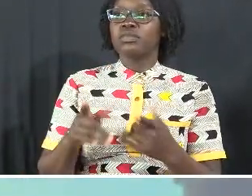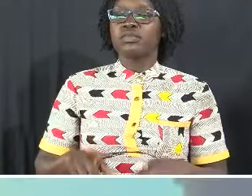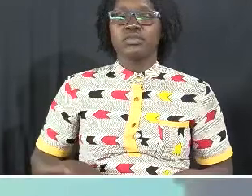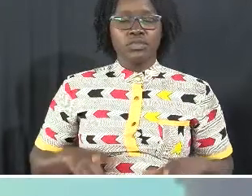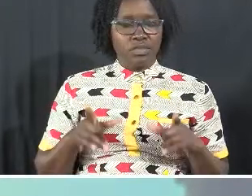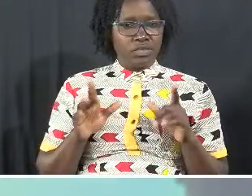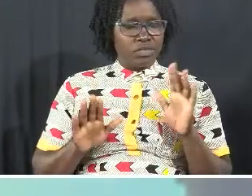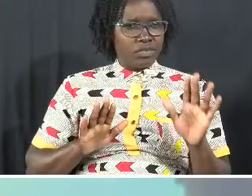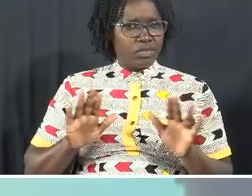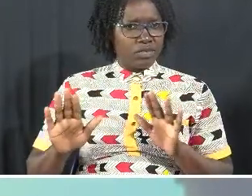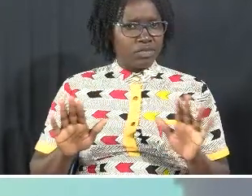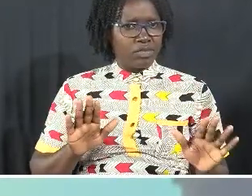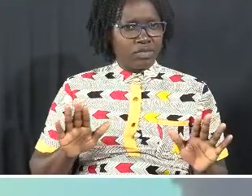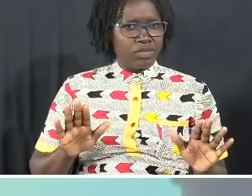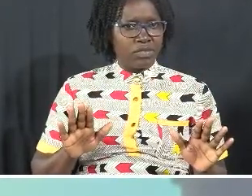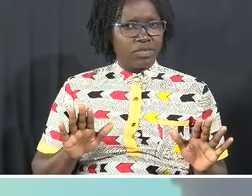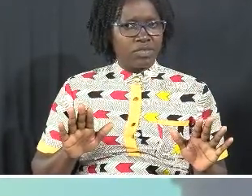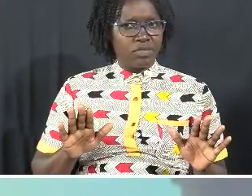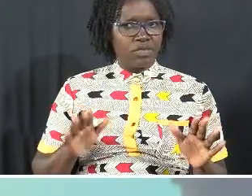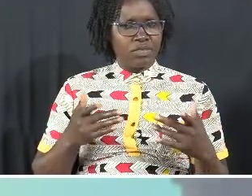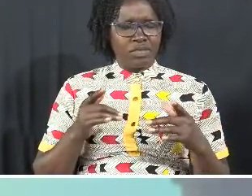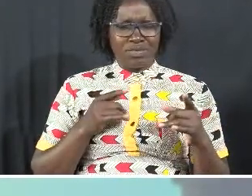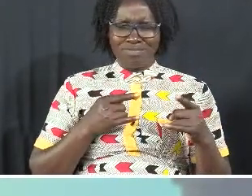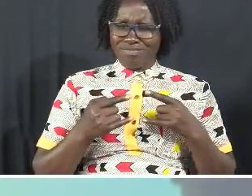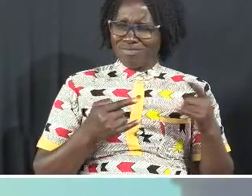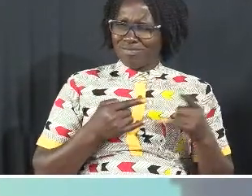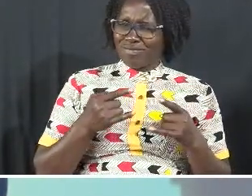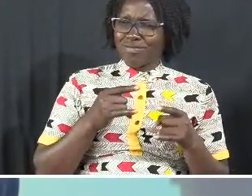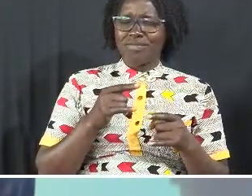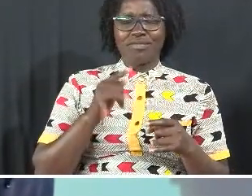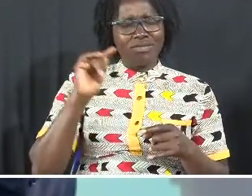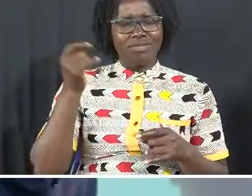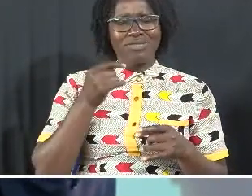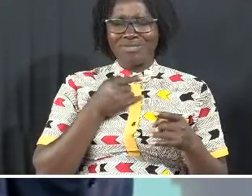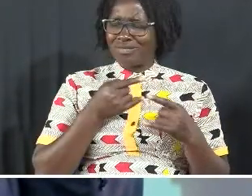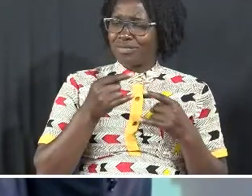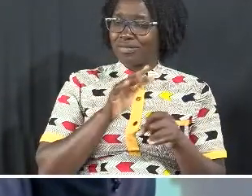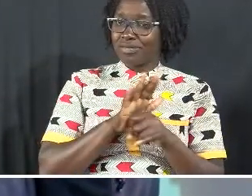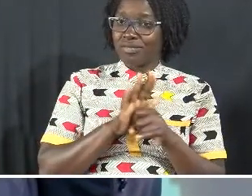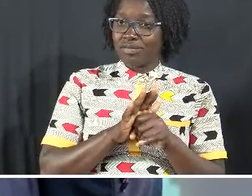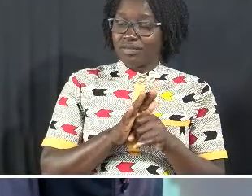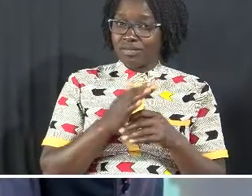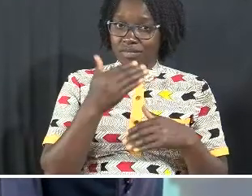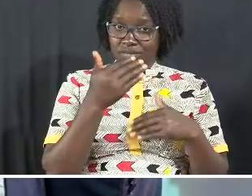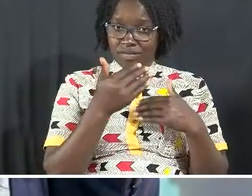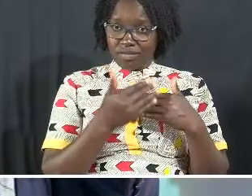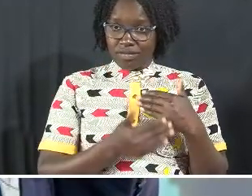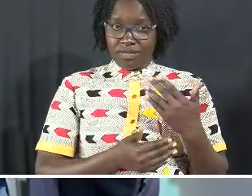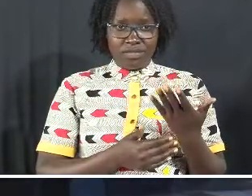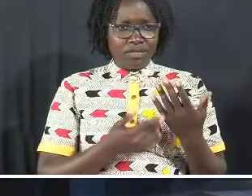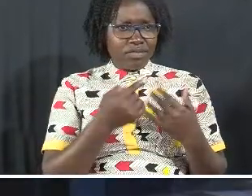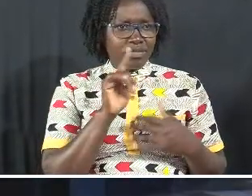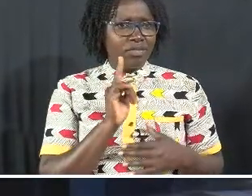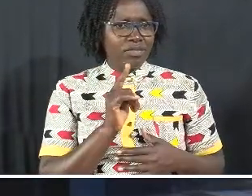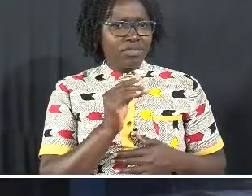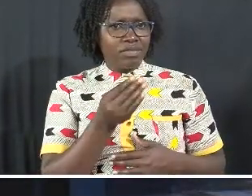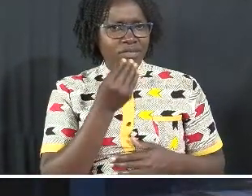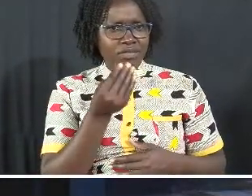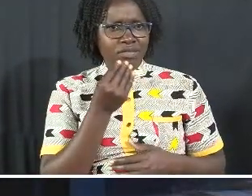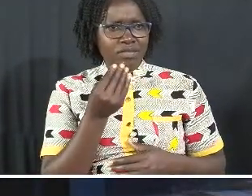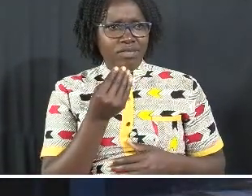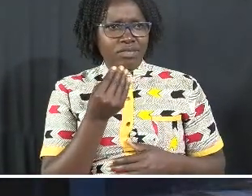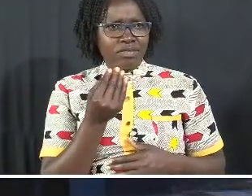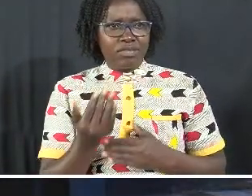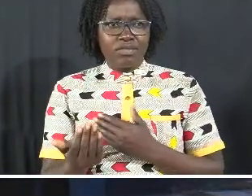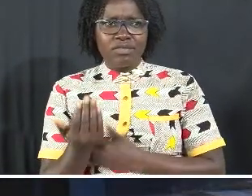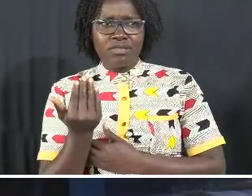life? Kenya is so much struggling right now. Is the person sitting next to you all right? Did they eat the meal for today